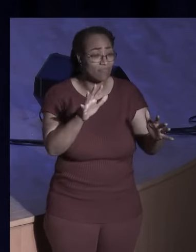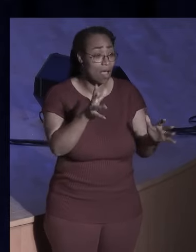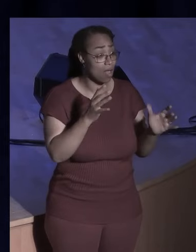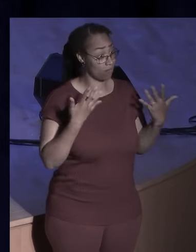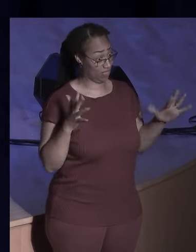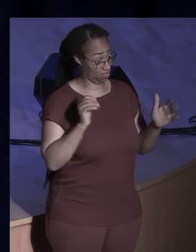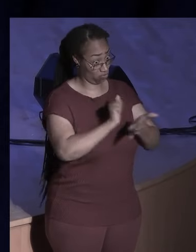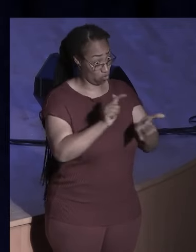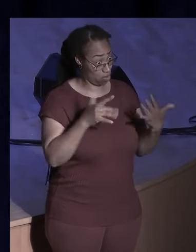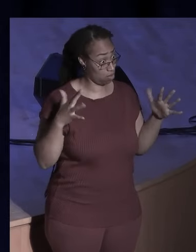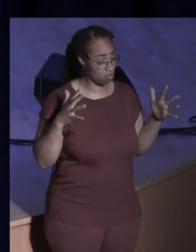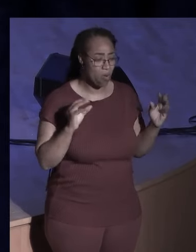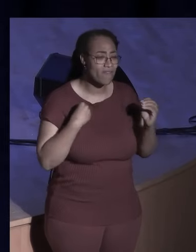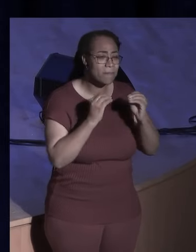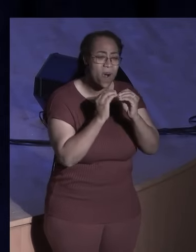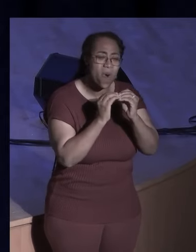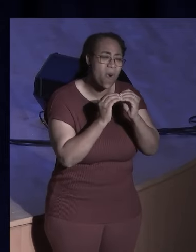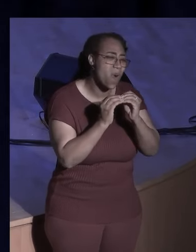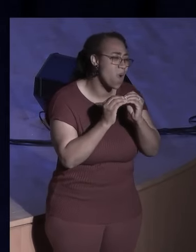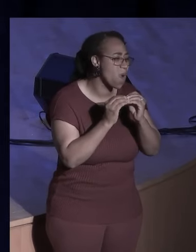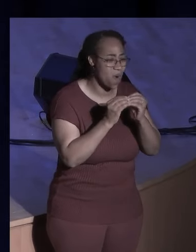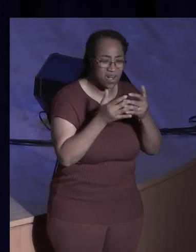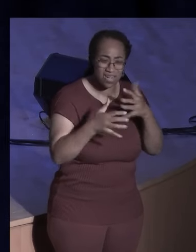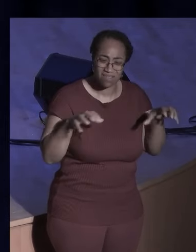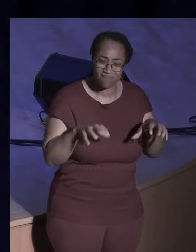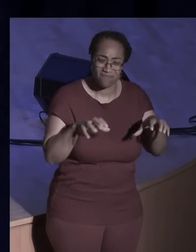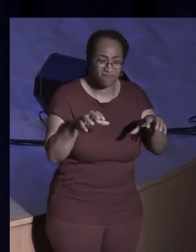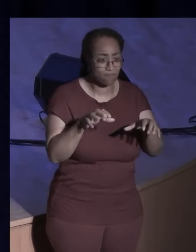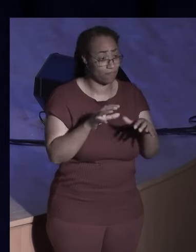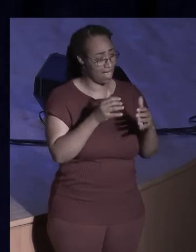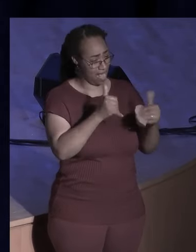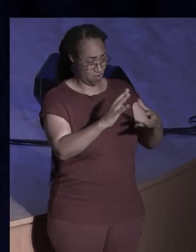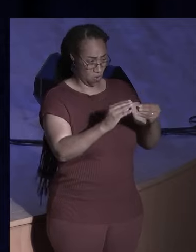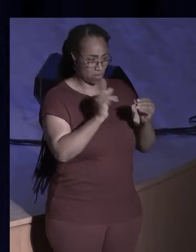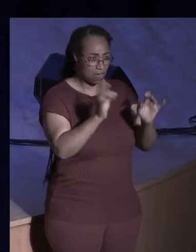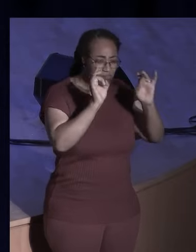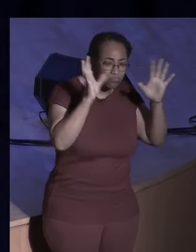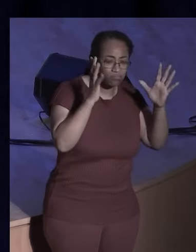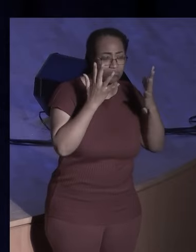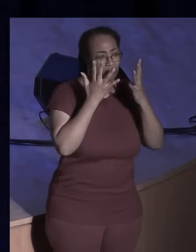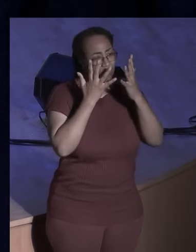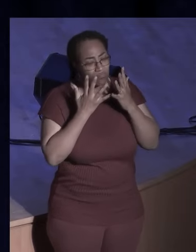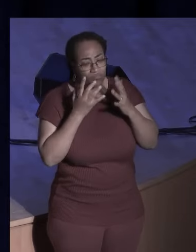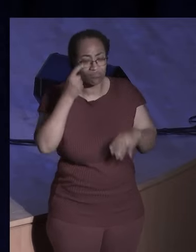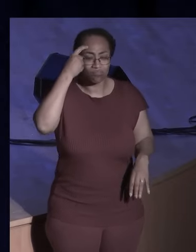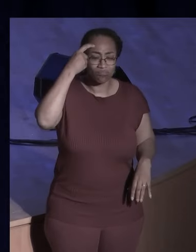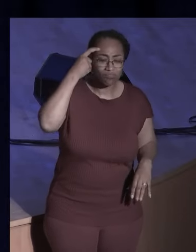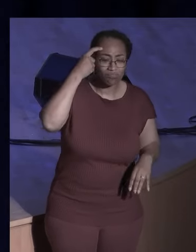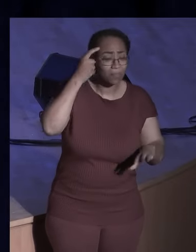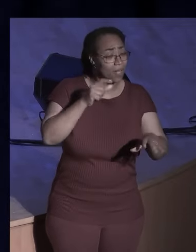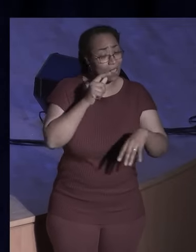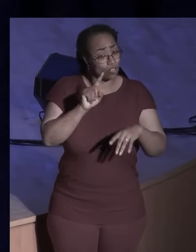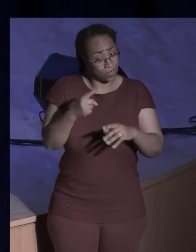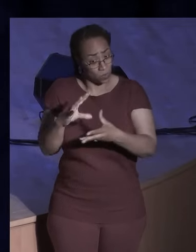our progress is real. Of course, this progress hinders on not just telling our stories, but celebrating the beauty and bounty